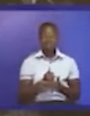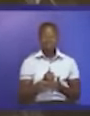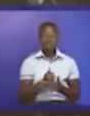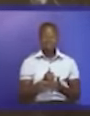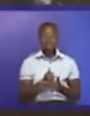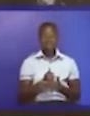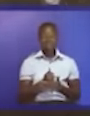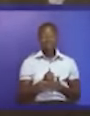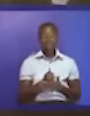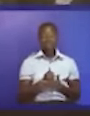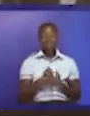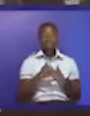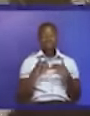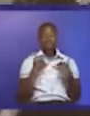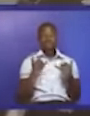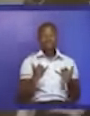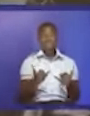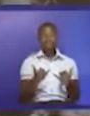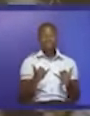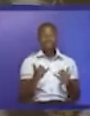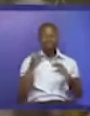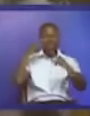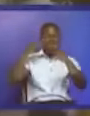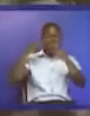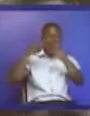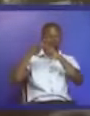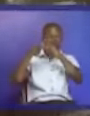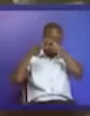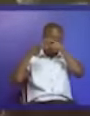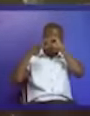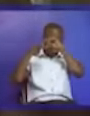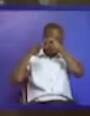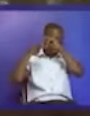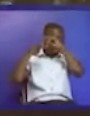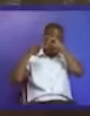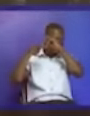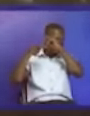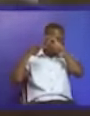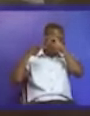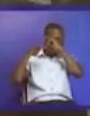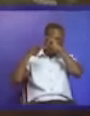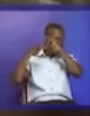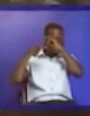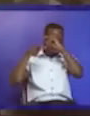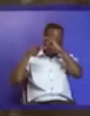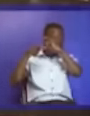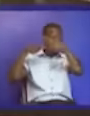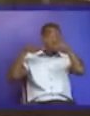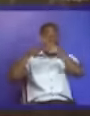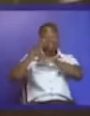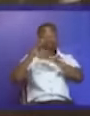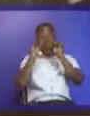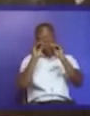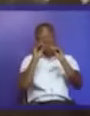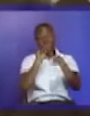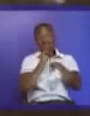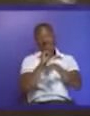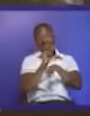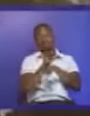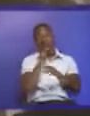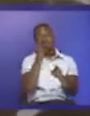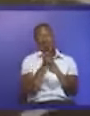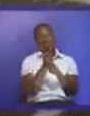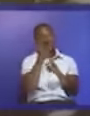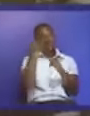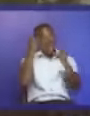teaching ministry, prophetic and apostolic teaching ministry, is not just a discussion of thoughts